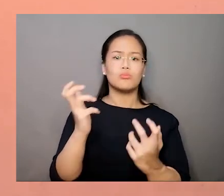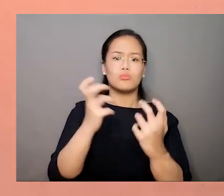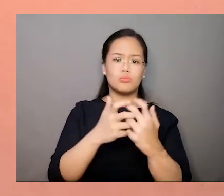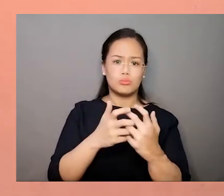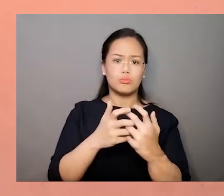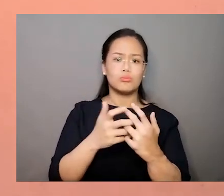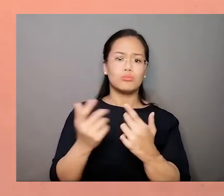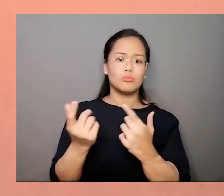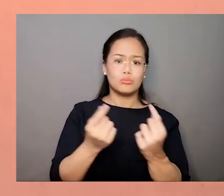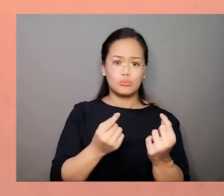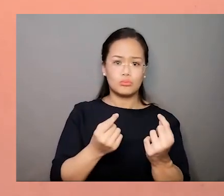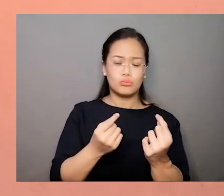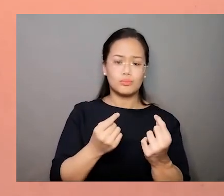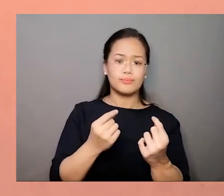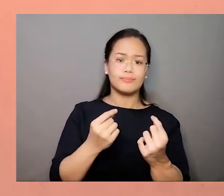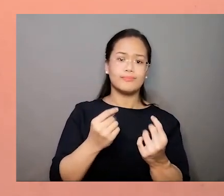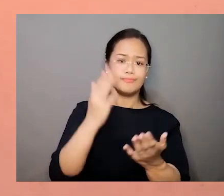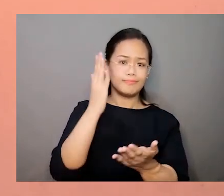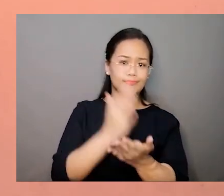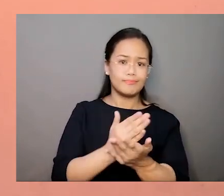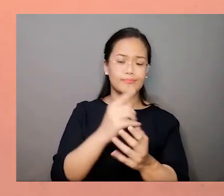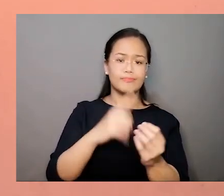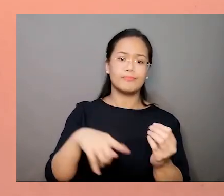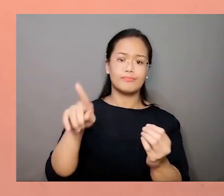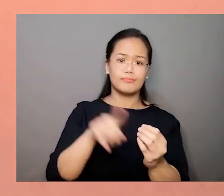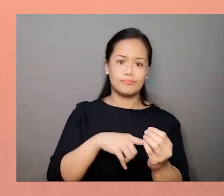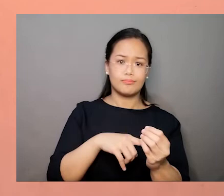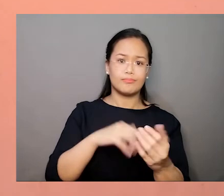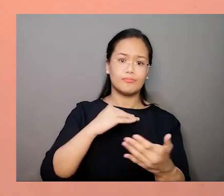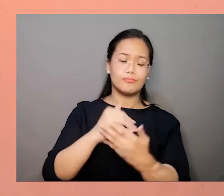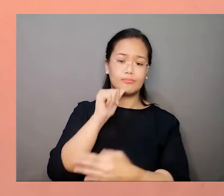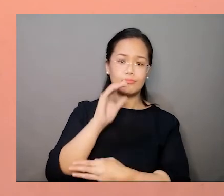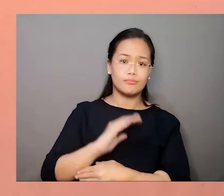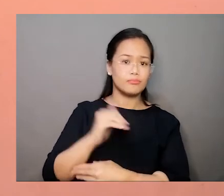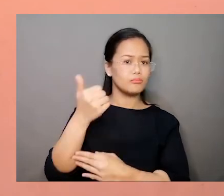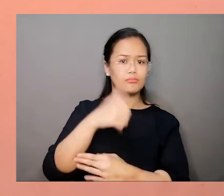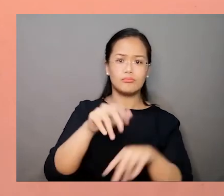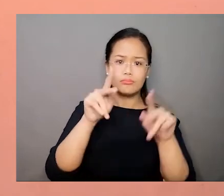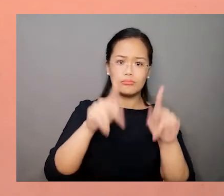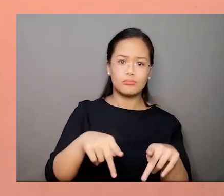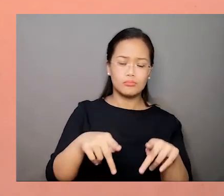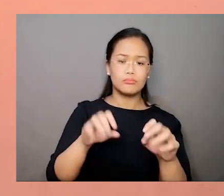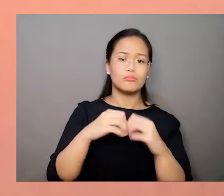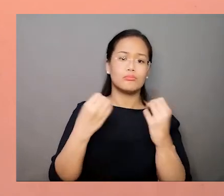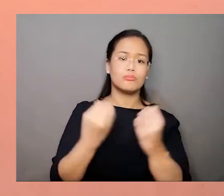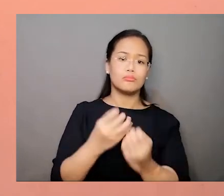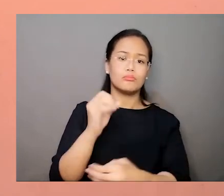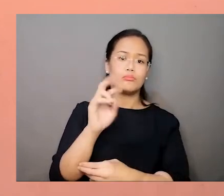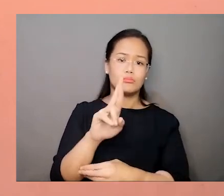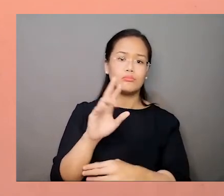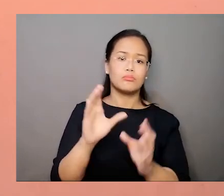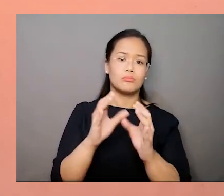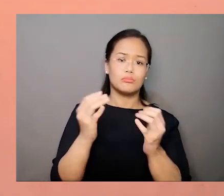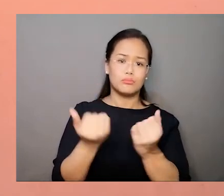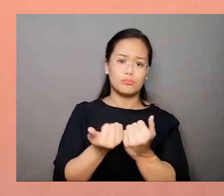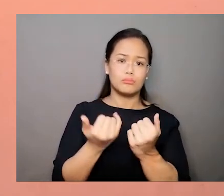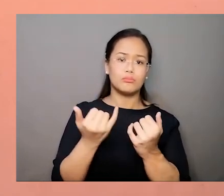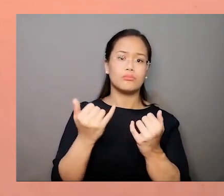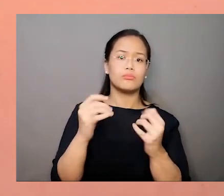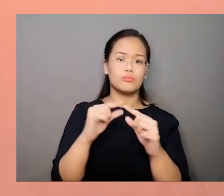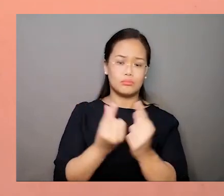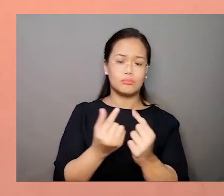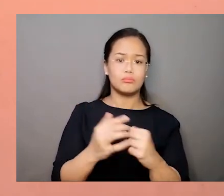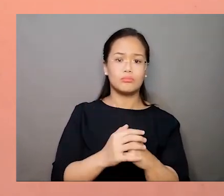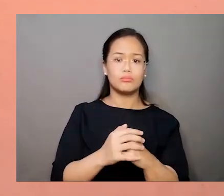eliminate discrimination against women by any person, organization, or enterprise. States parties